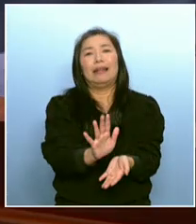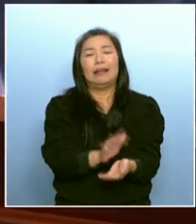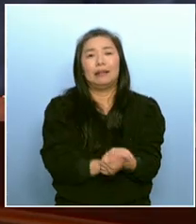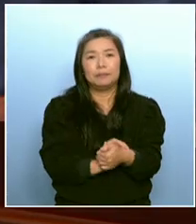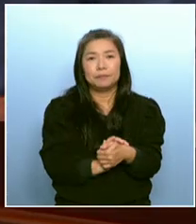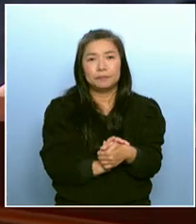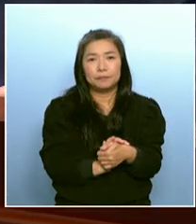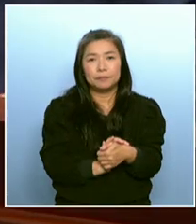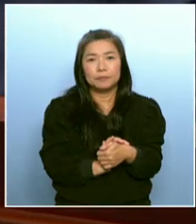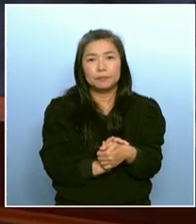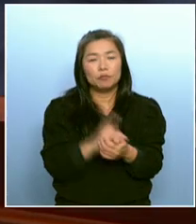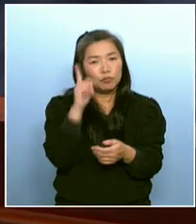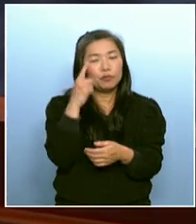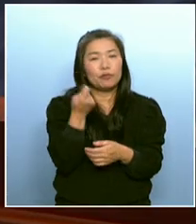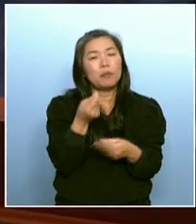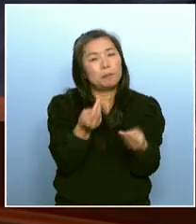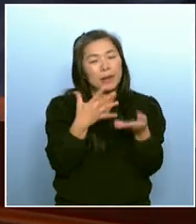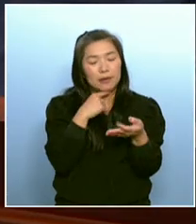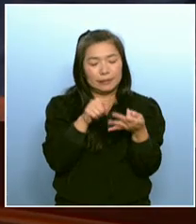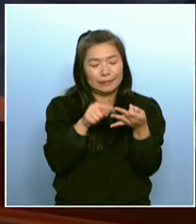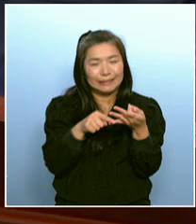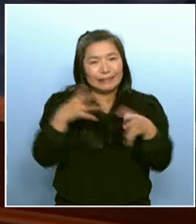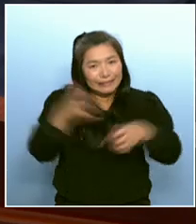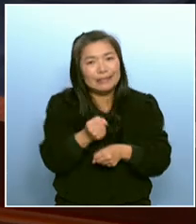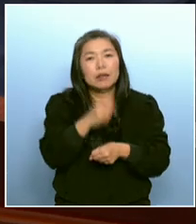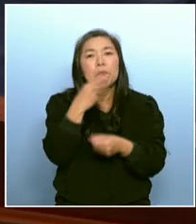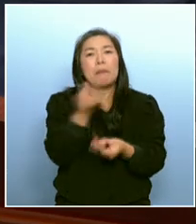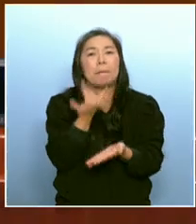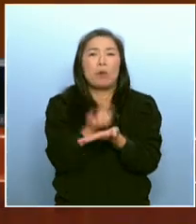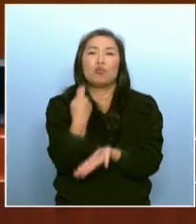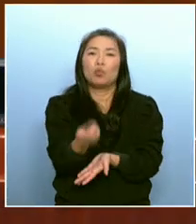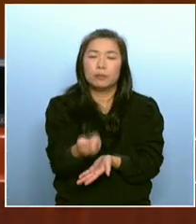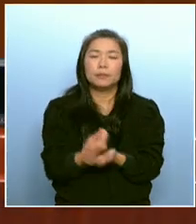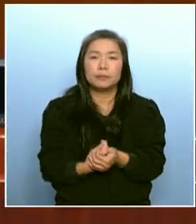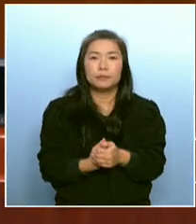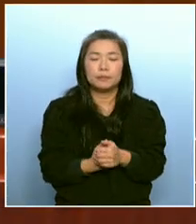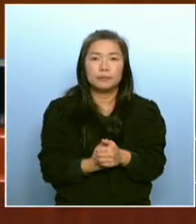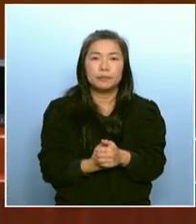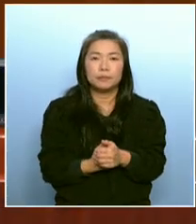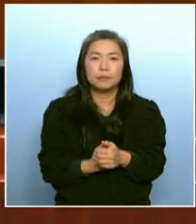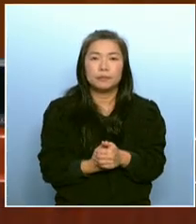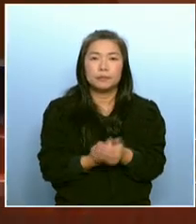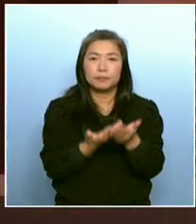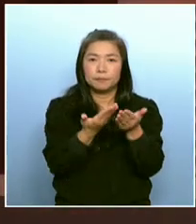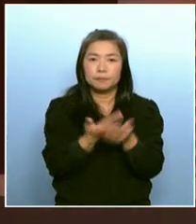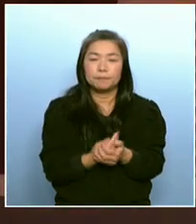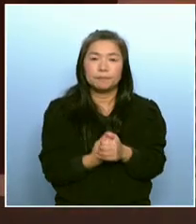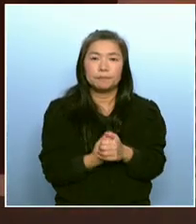If there is a consolidated report, we will not have to read the 3 reports one by one.